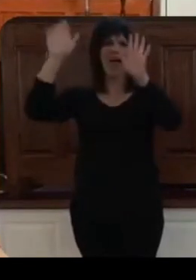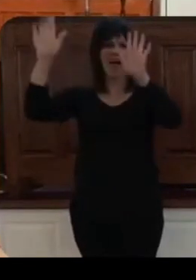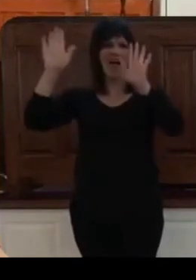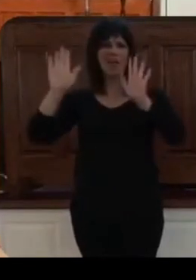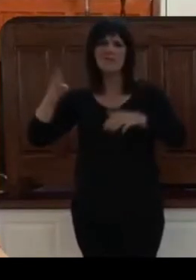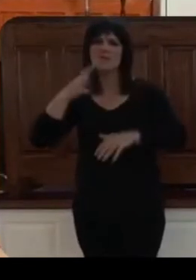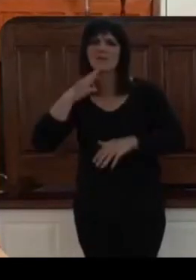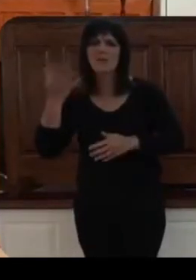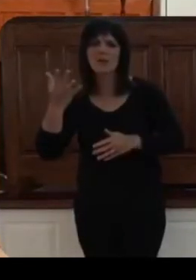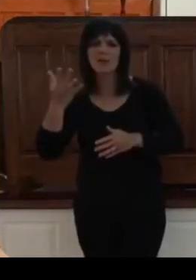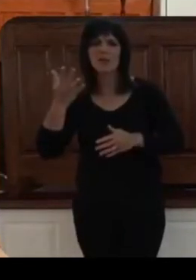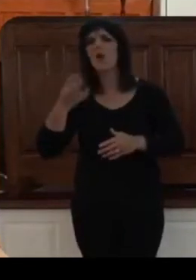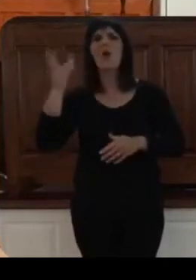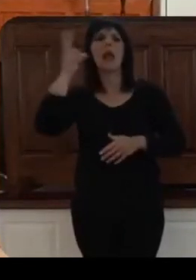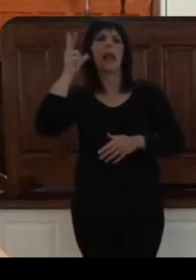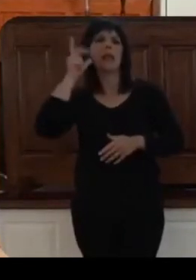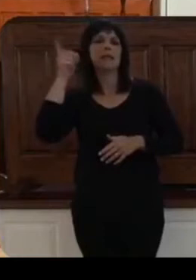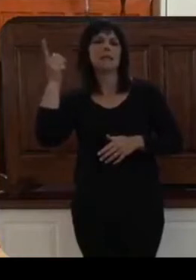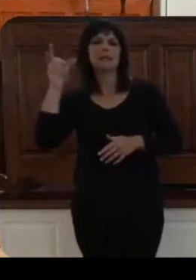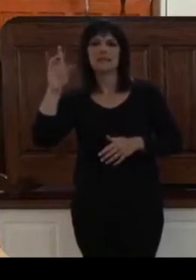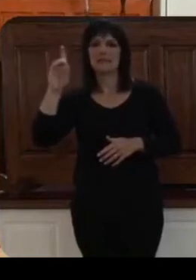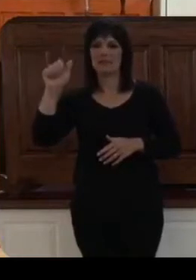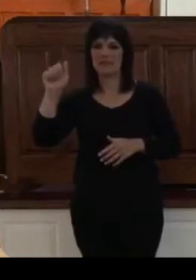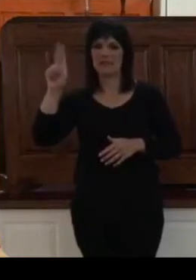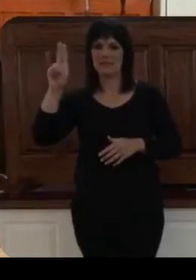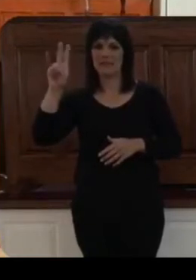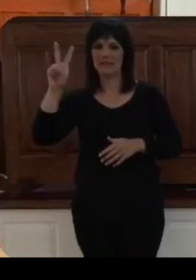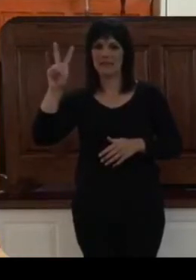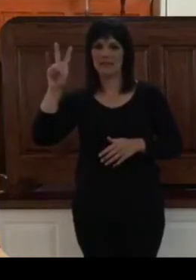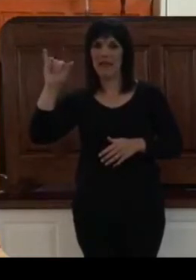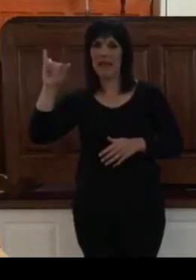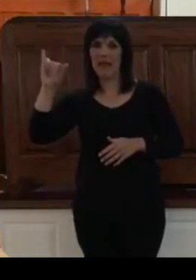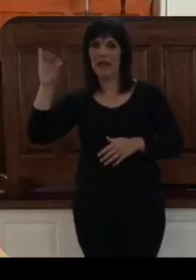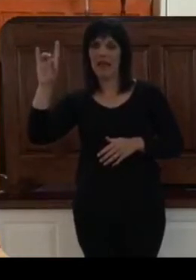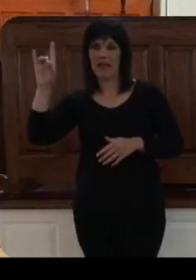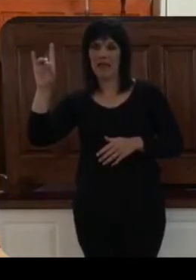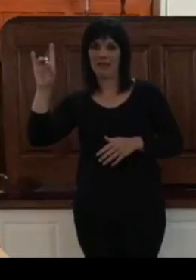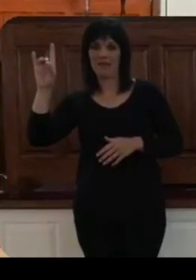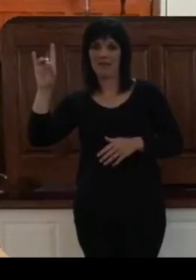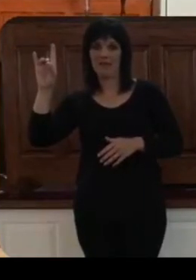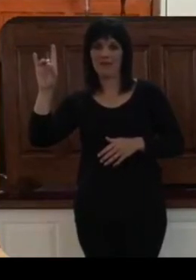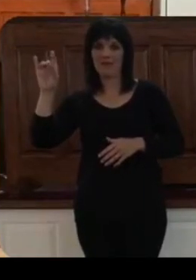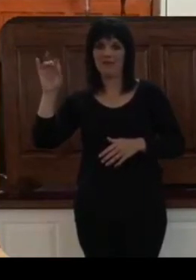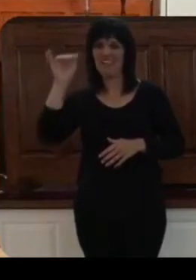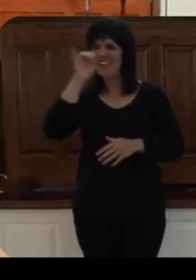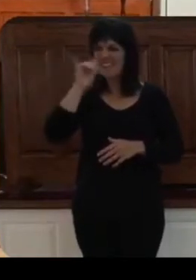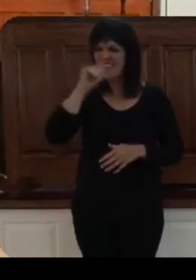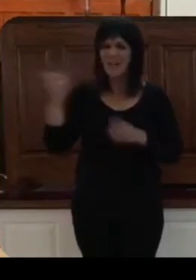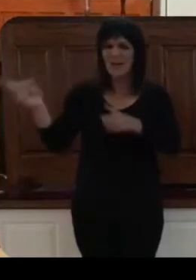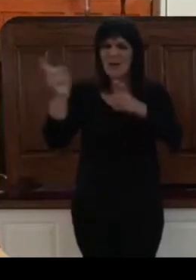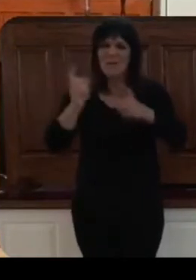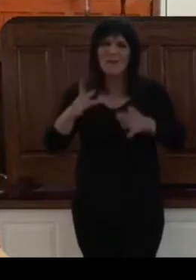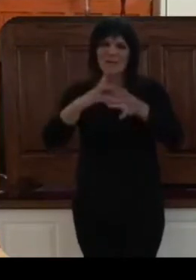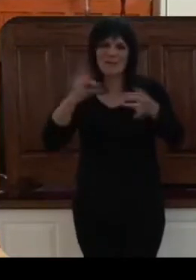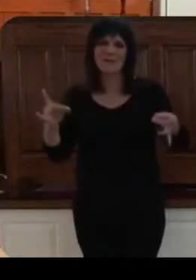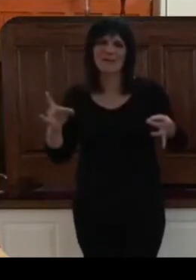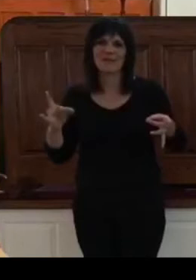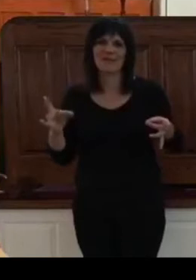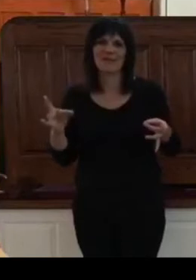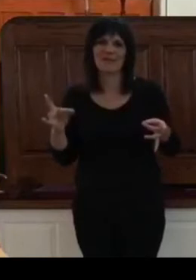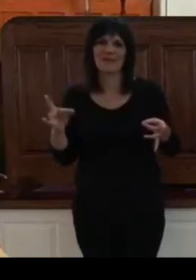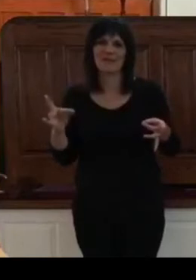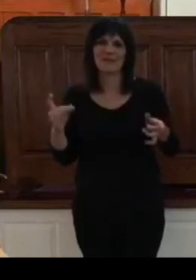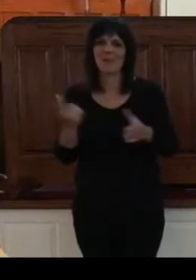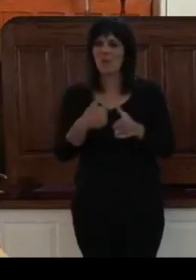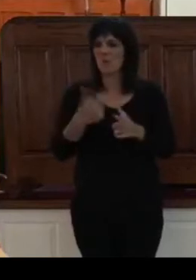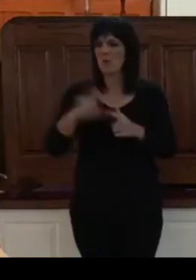David Jeremiah. Right? He has such a sense of humor that he brings to the message. Or I'd get online and listen to Al